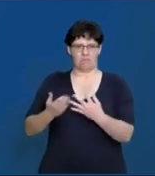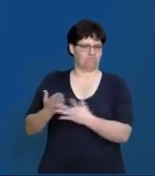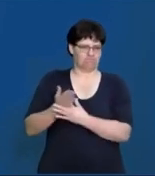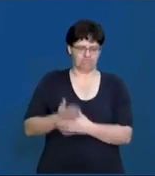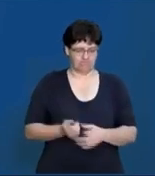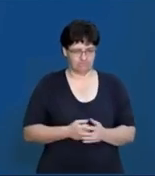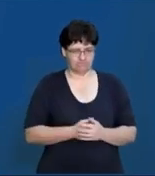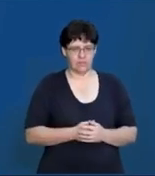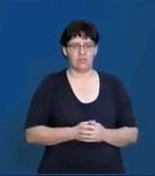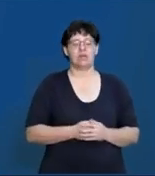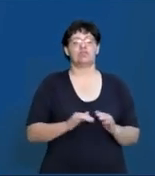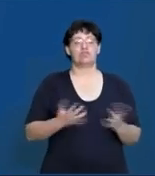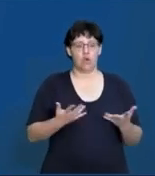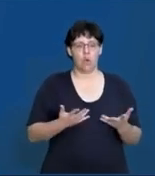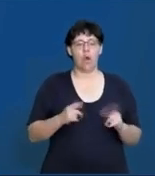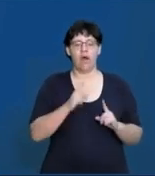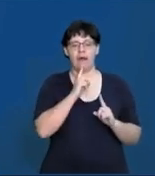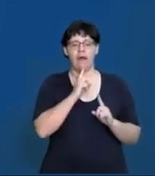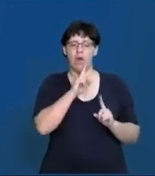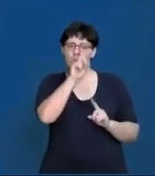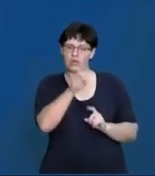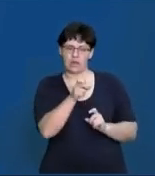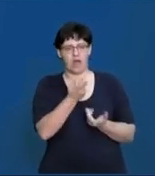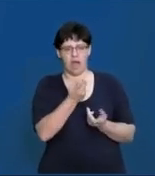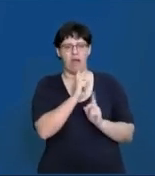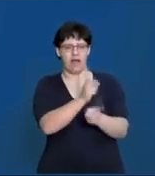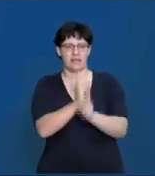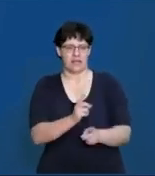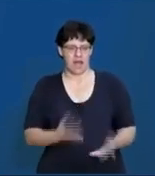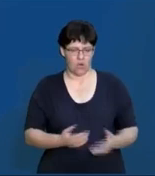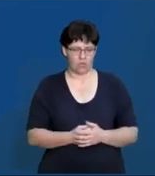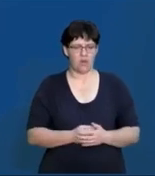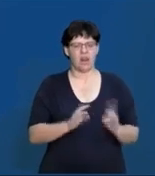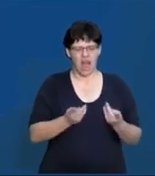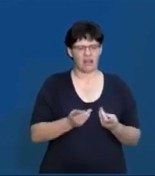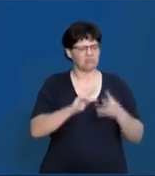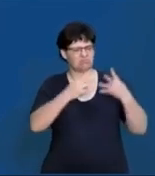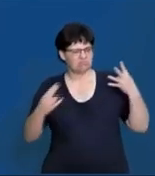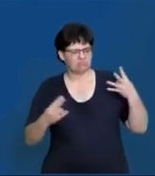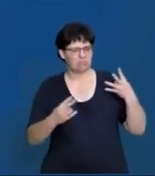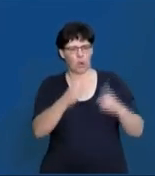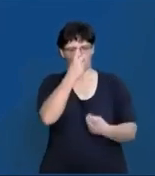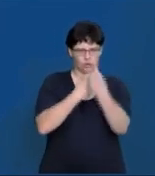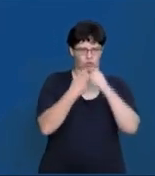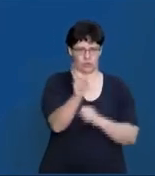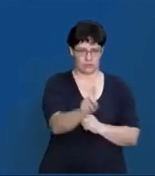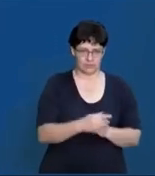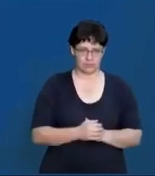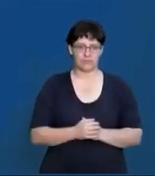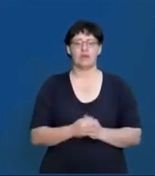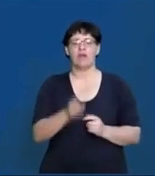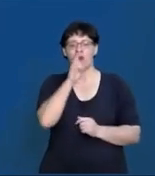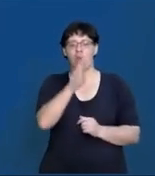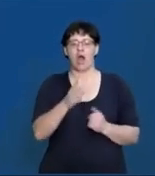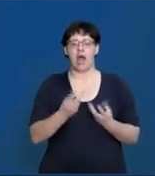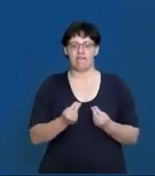seems impossible. Now, how do we tackle such questions? Let's look at the type of questions we can get from the cartoon.